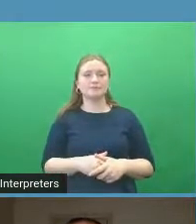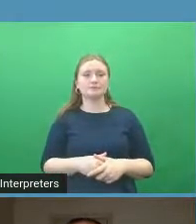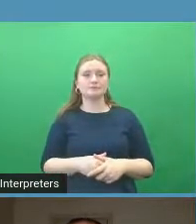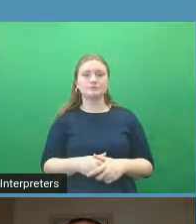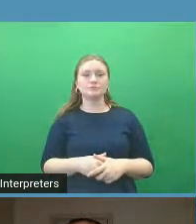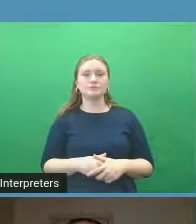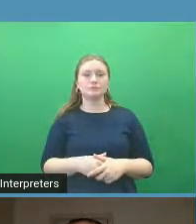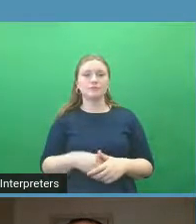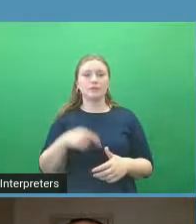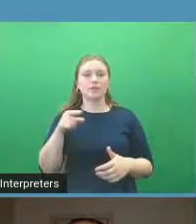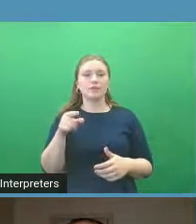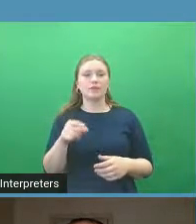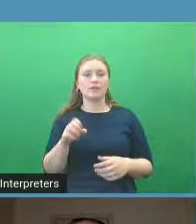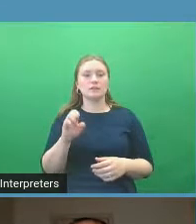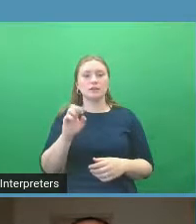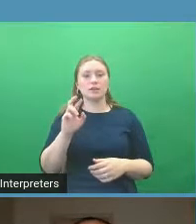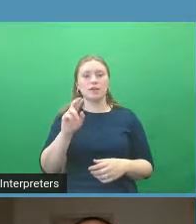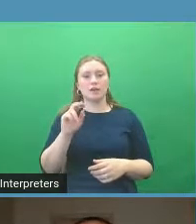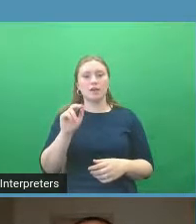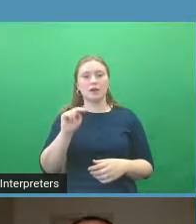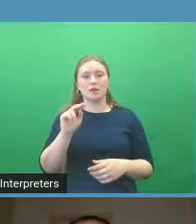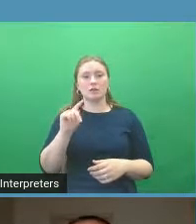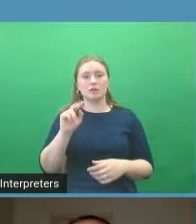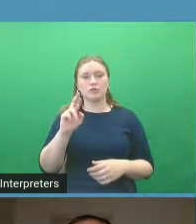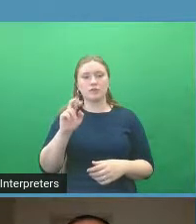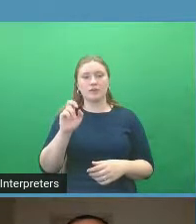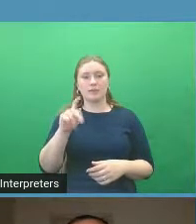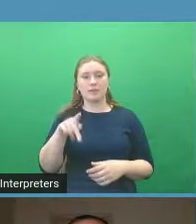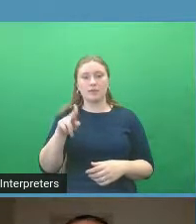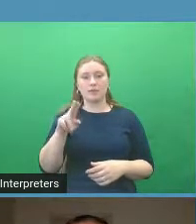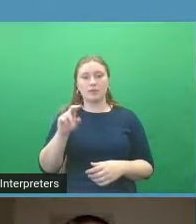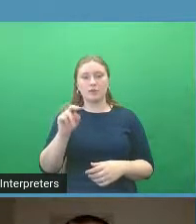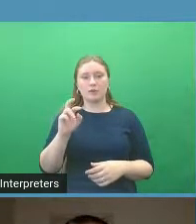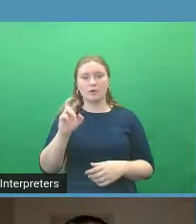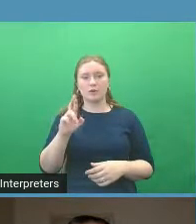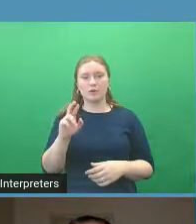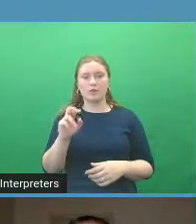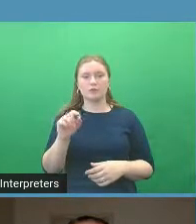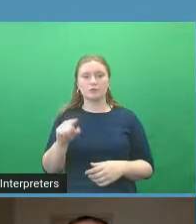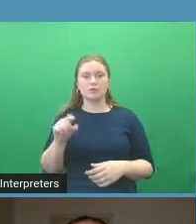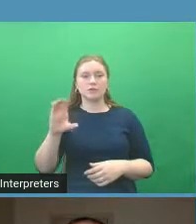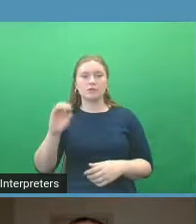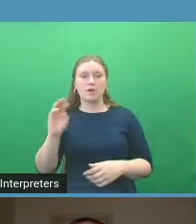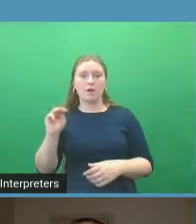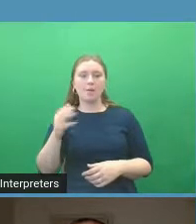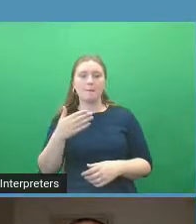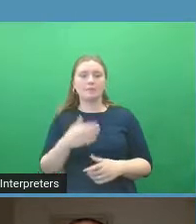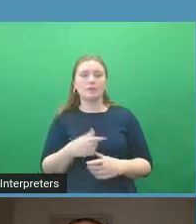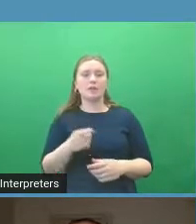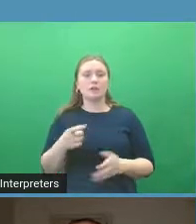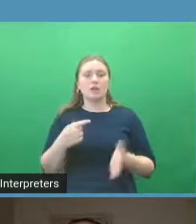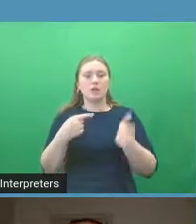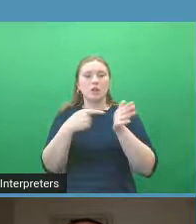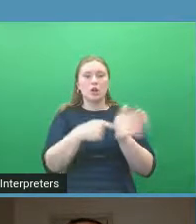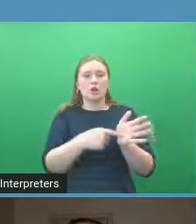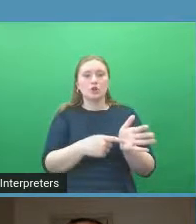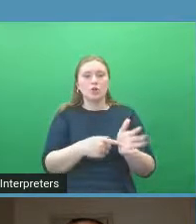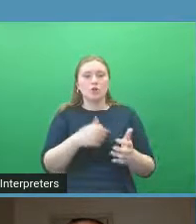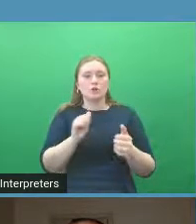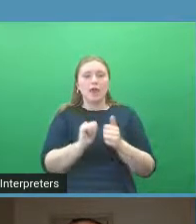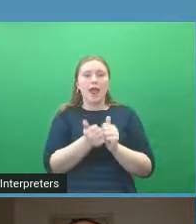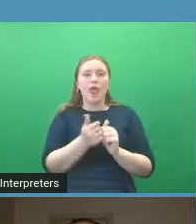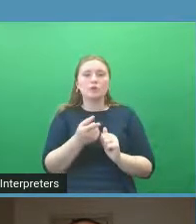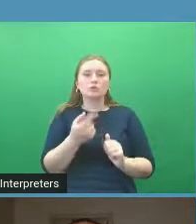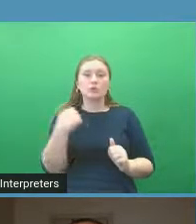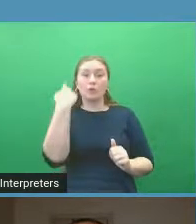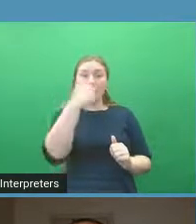This entrepreneur.com article, 25 ways to make your Zoom meetings awesome, has great illustrations of how to make yourself look great